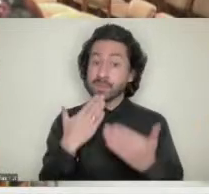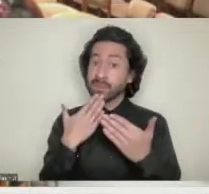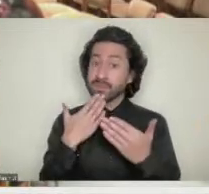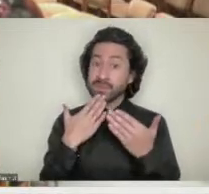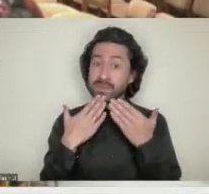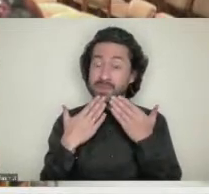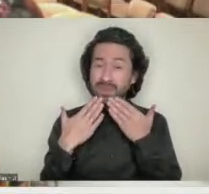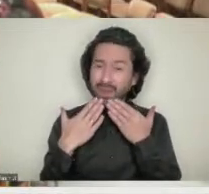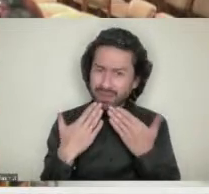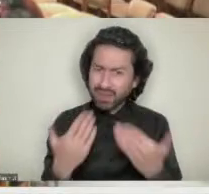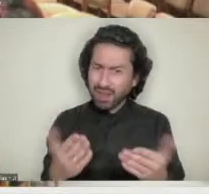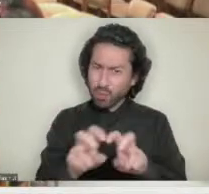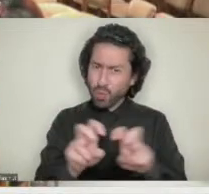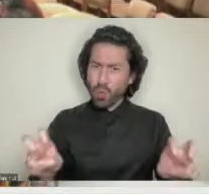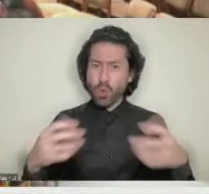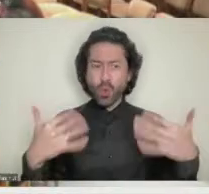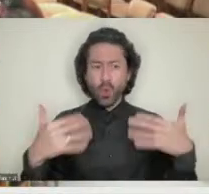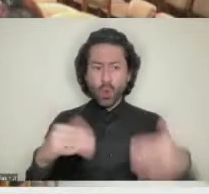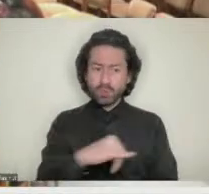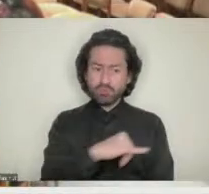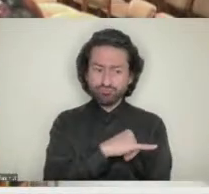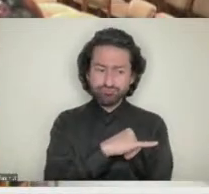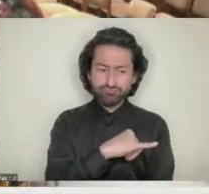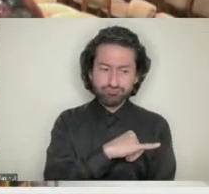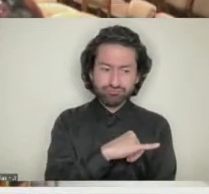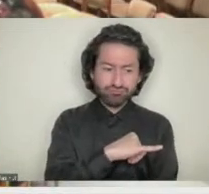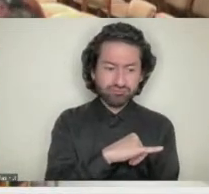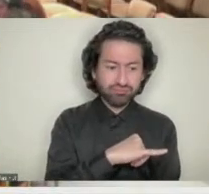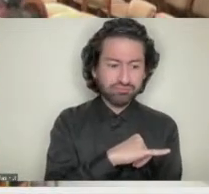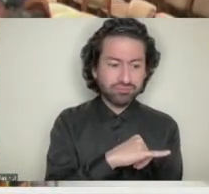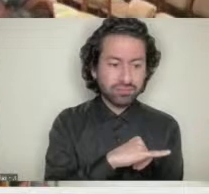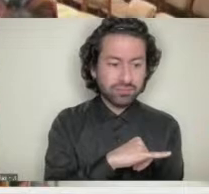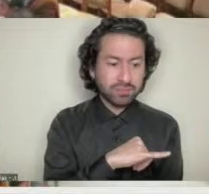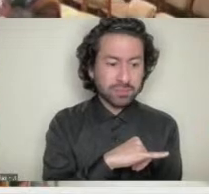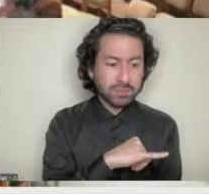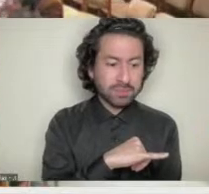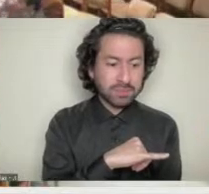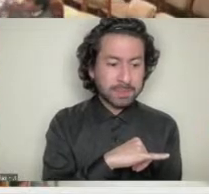It was so interesting and much.